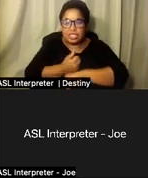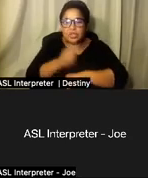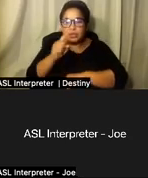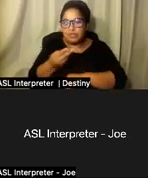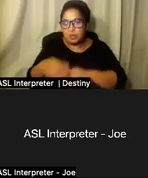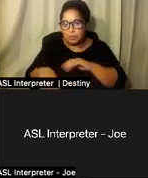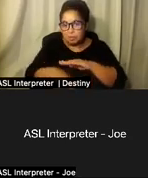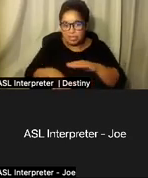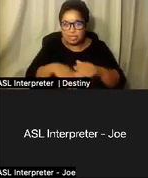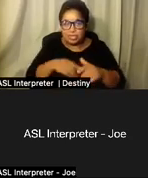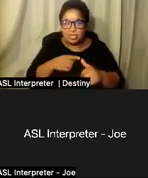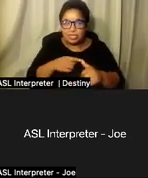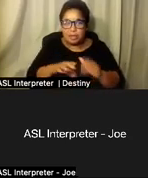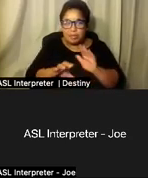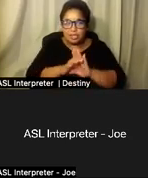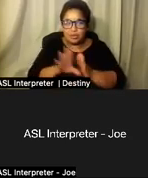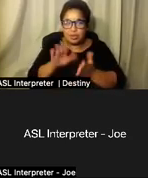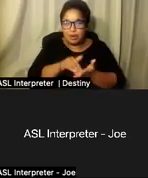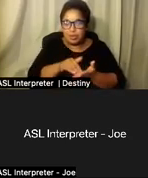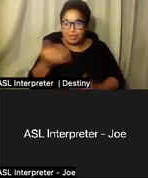basics. That picture in the middle, that yellow